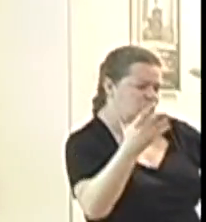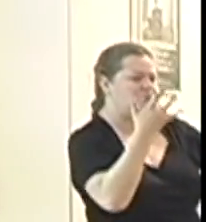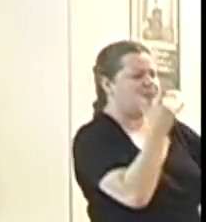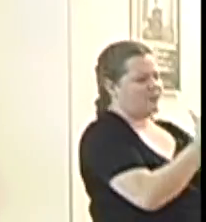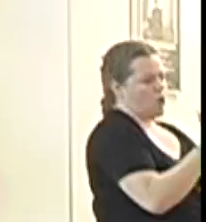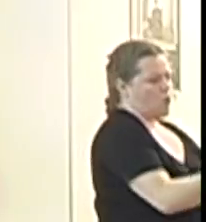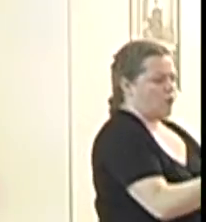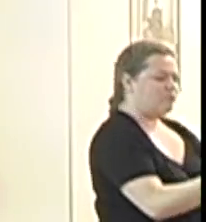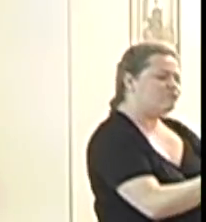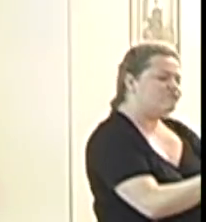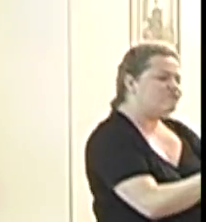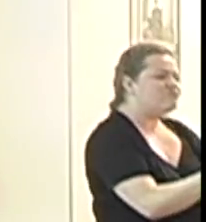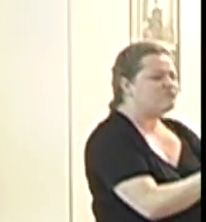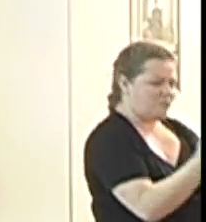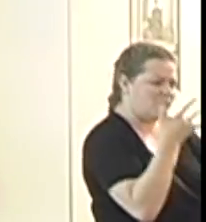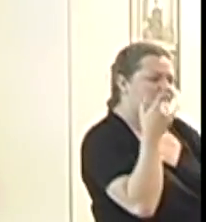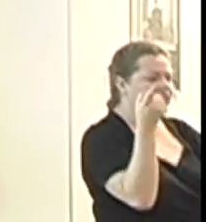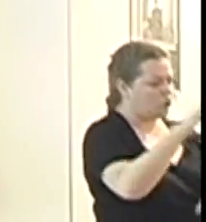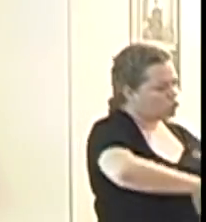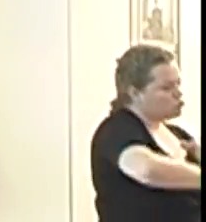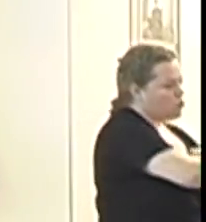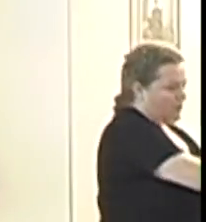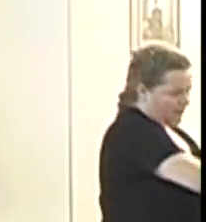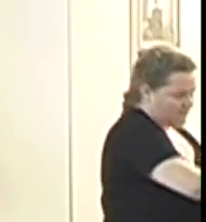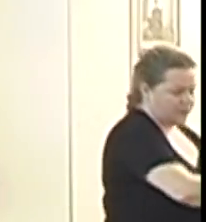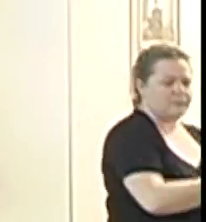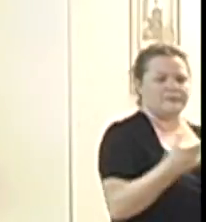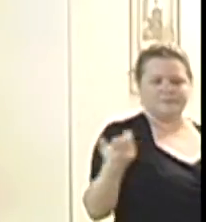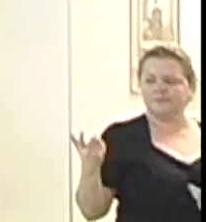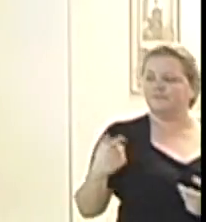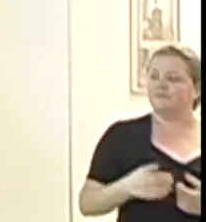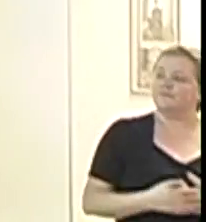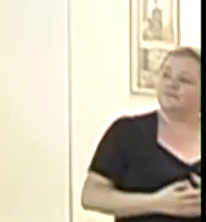ones. So what are some examples of proximalization?